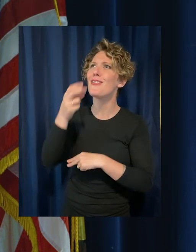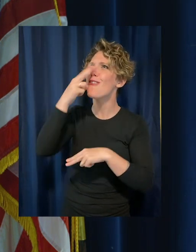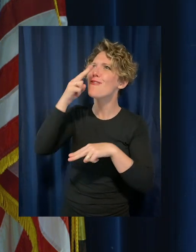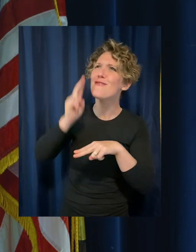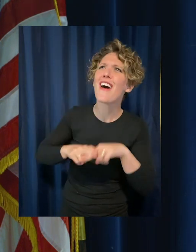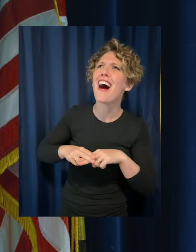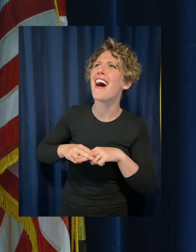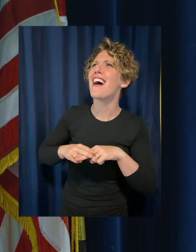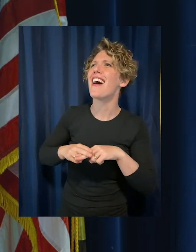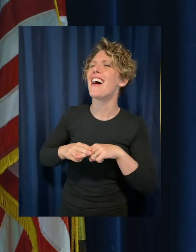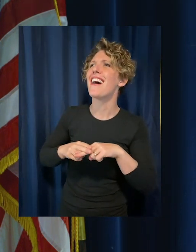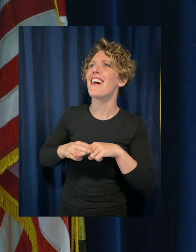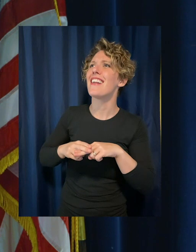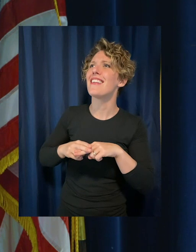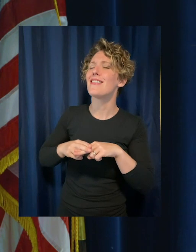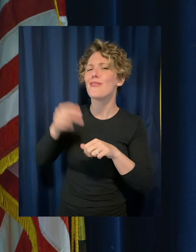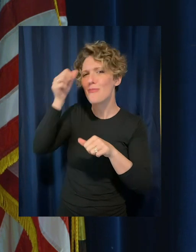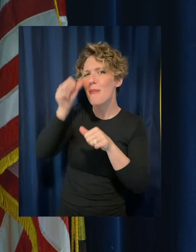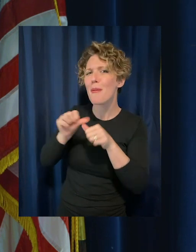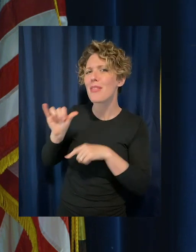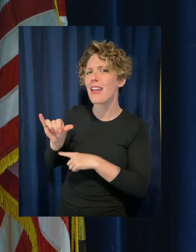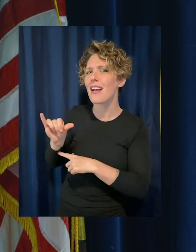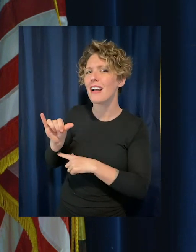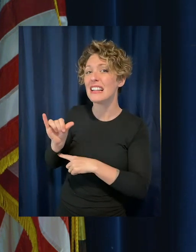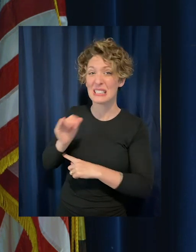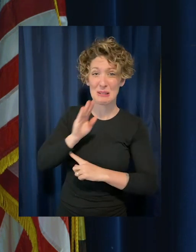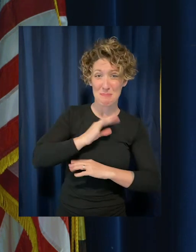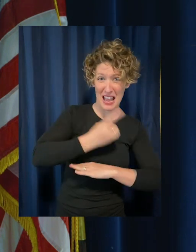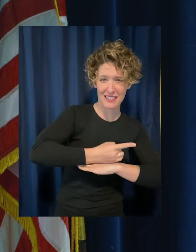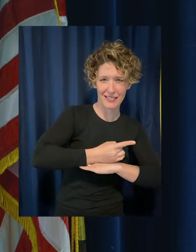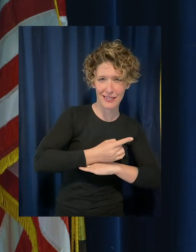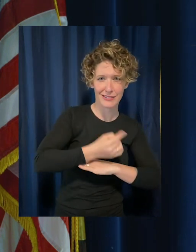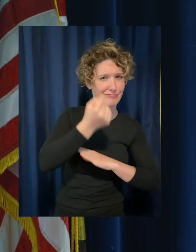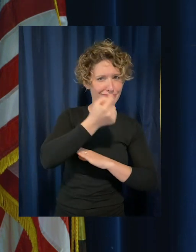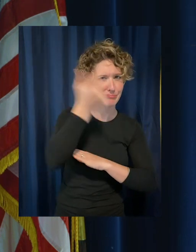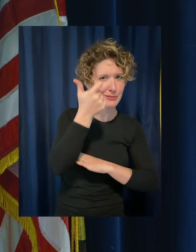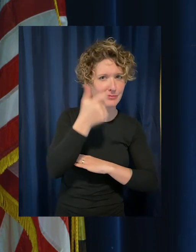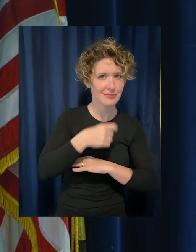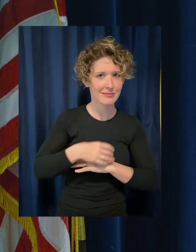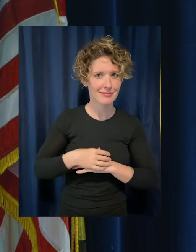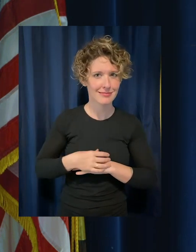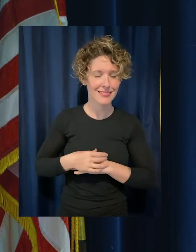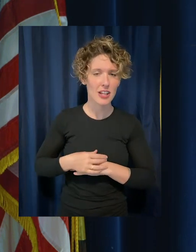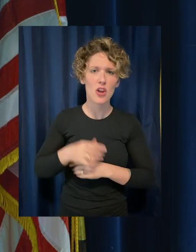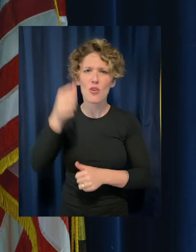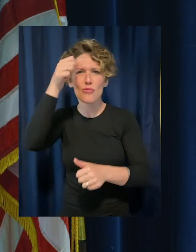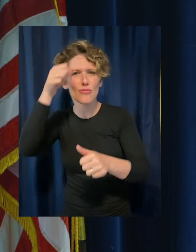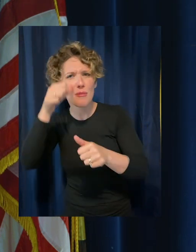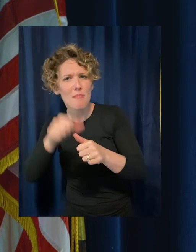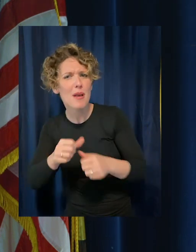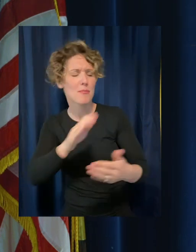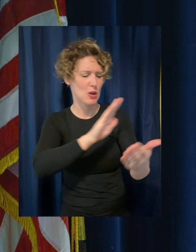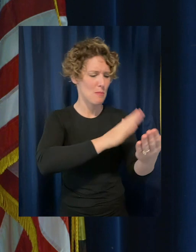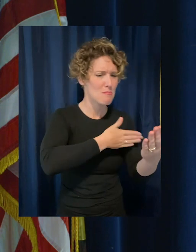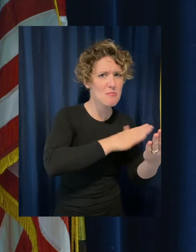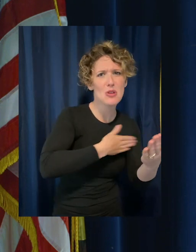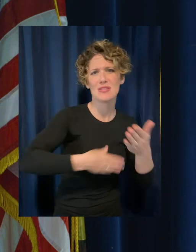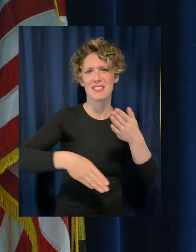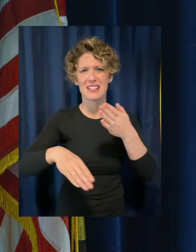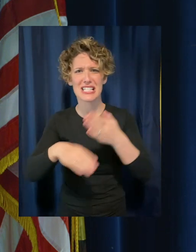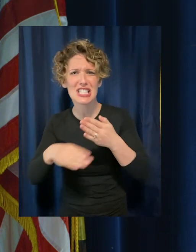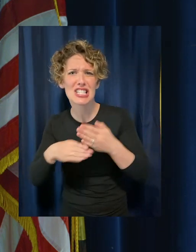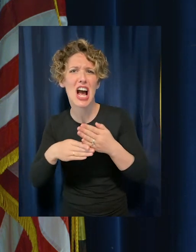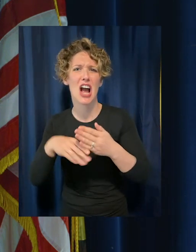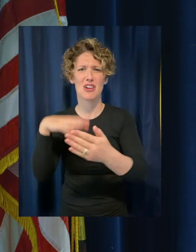fade. Remember music, dancing, concerts, soccer, wrestling, volleyball and